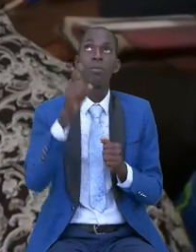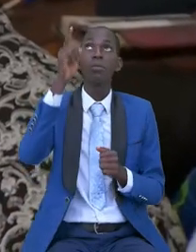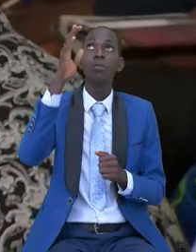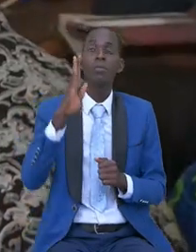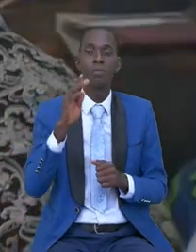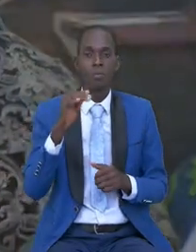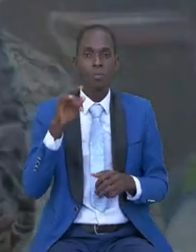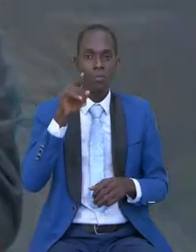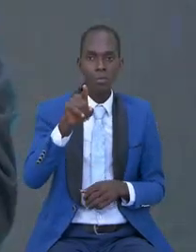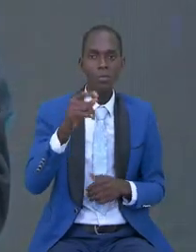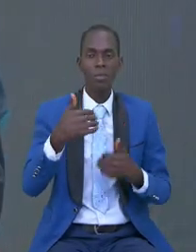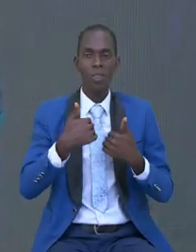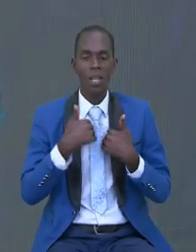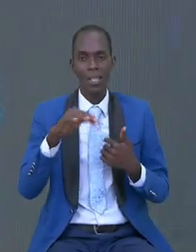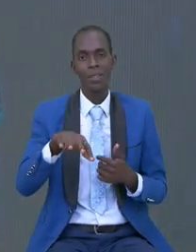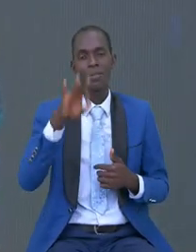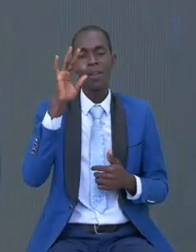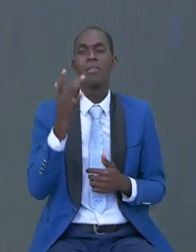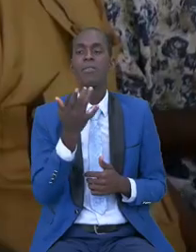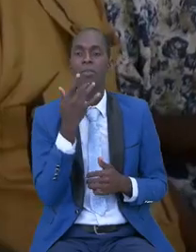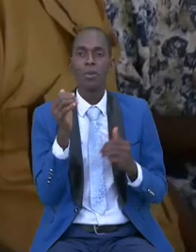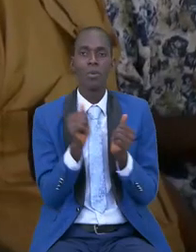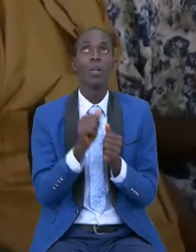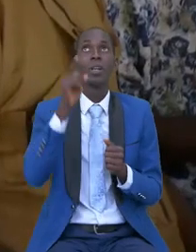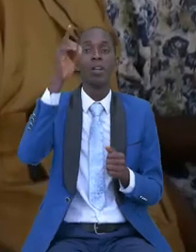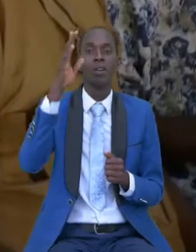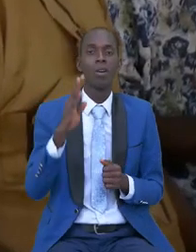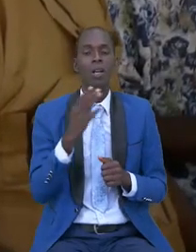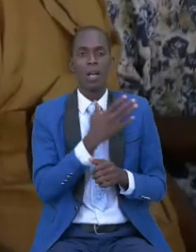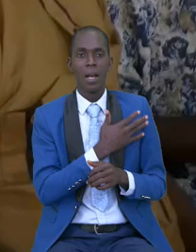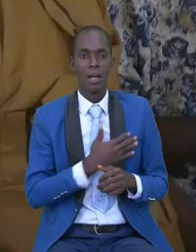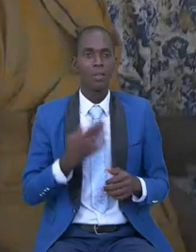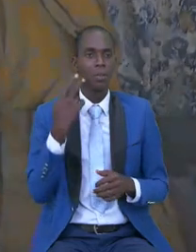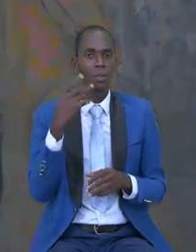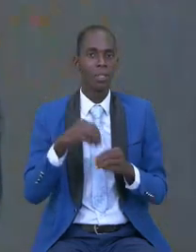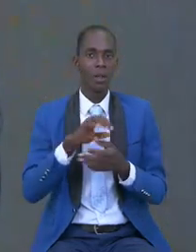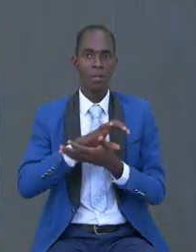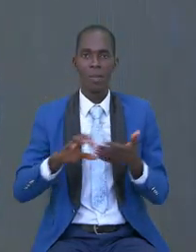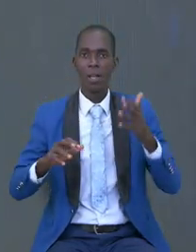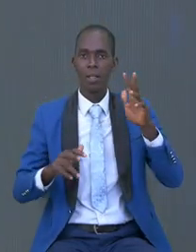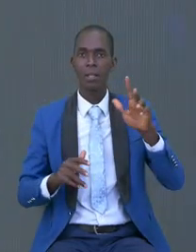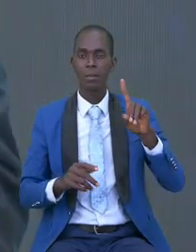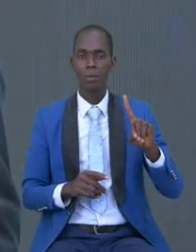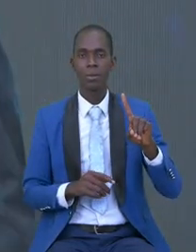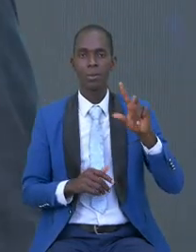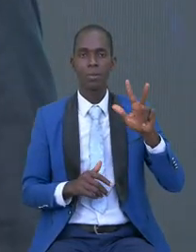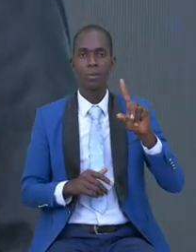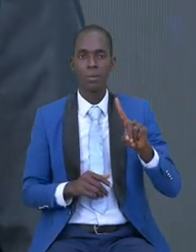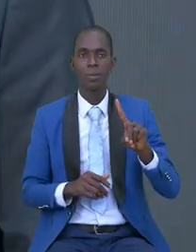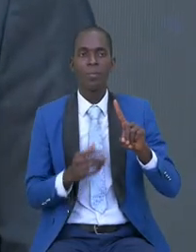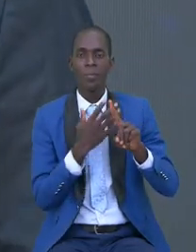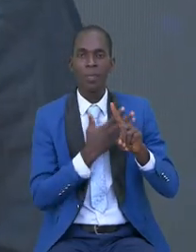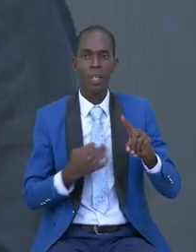hast found favor with God. And then we're told in verse 31, it says,